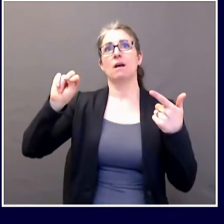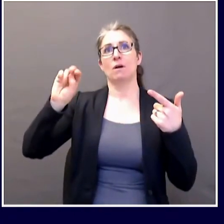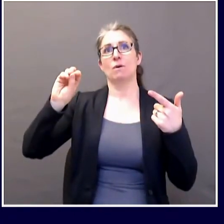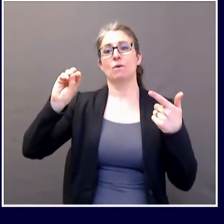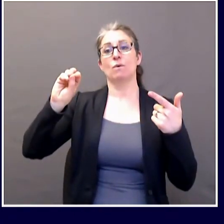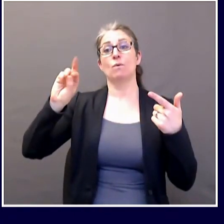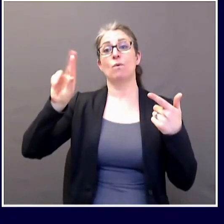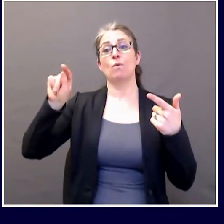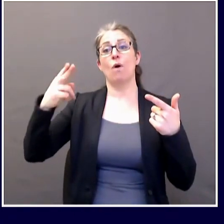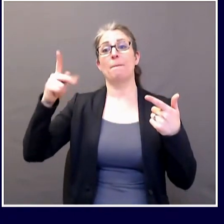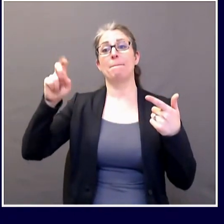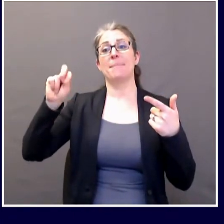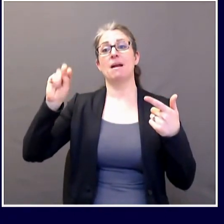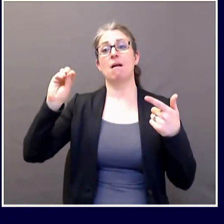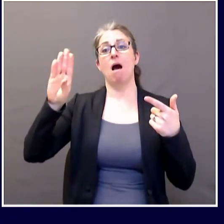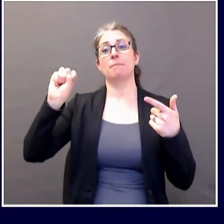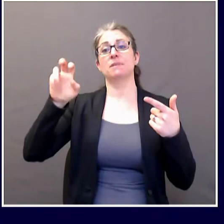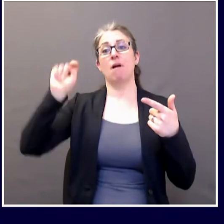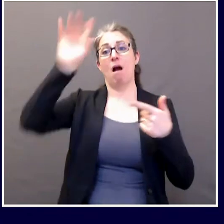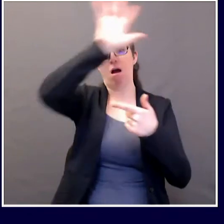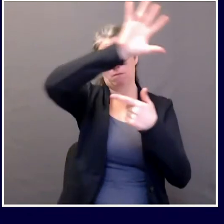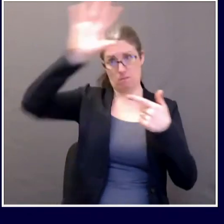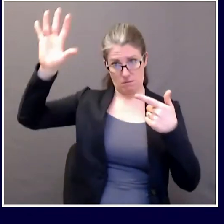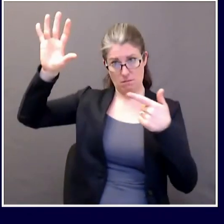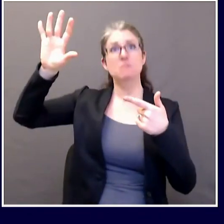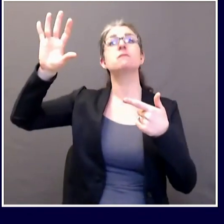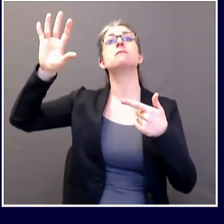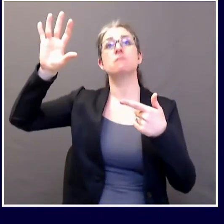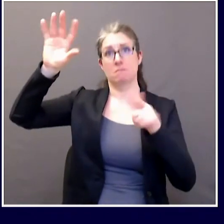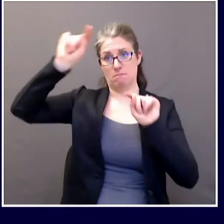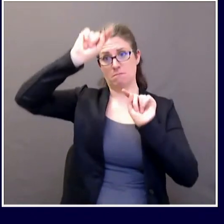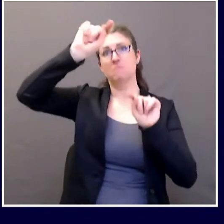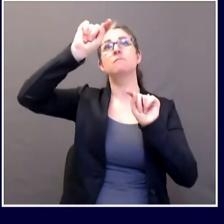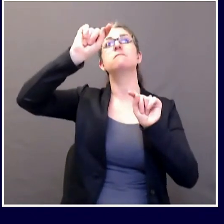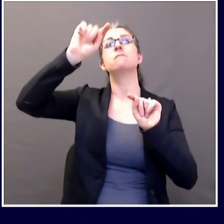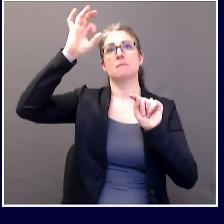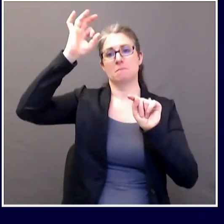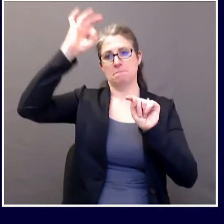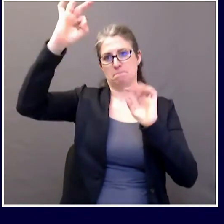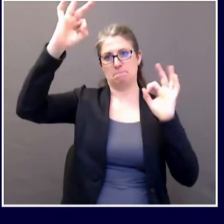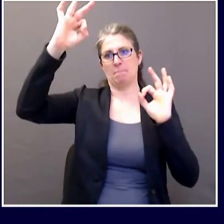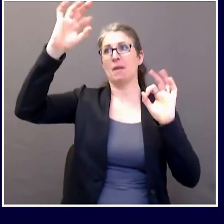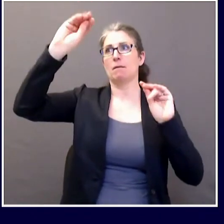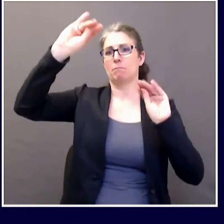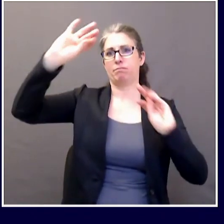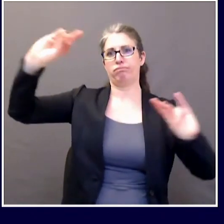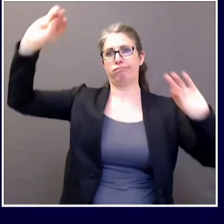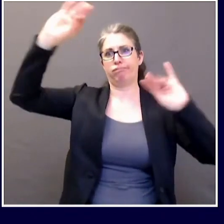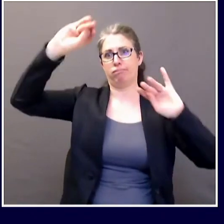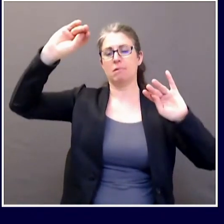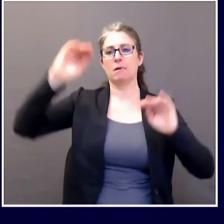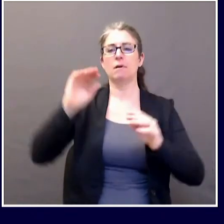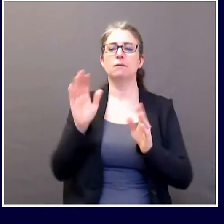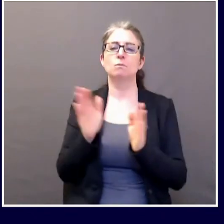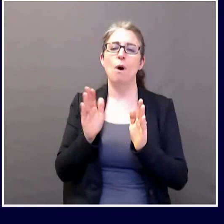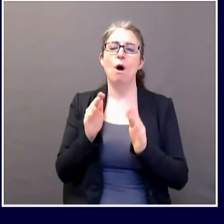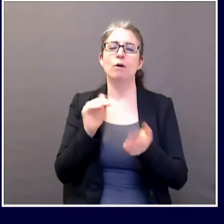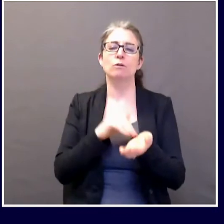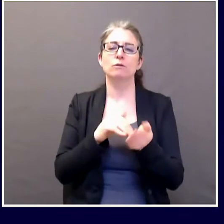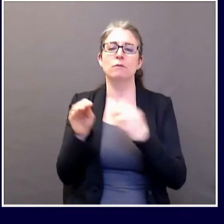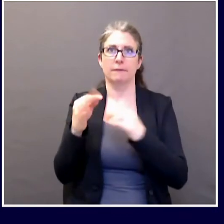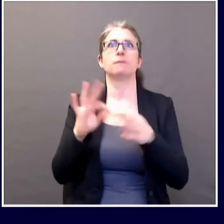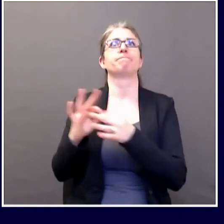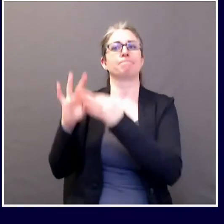And then we are evaluating another application that we agree with from a group in Washington